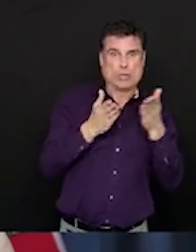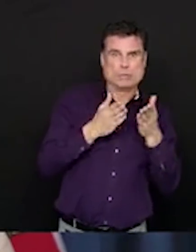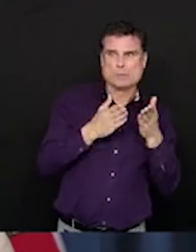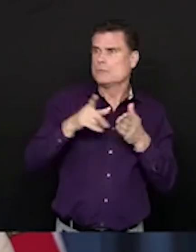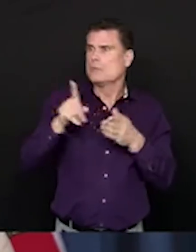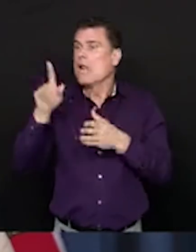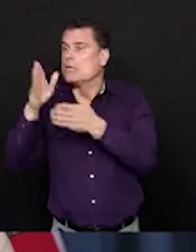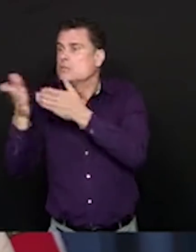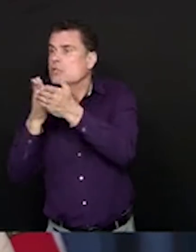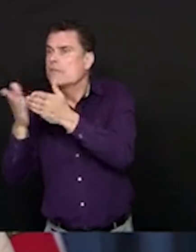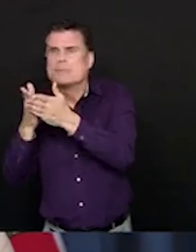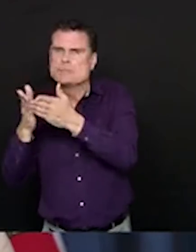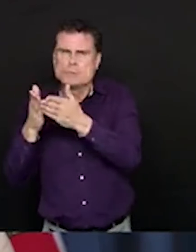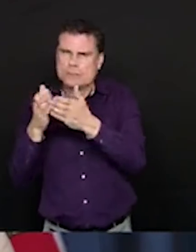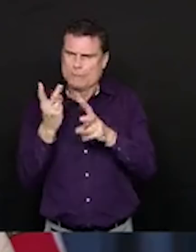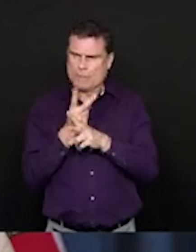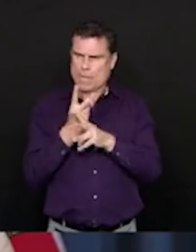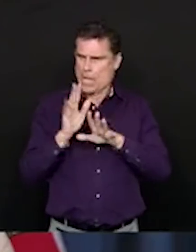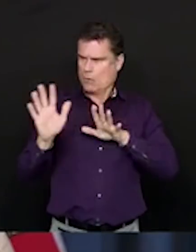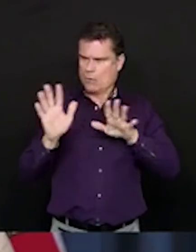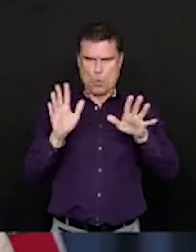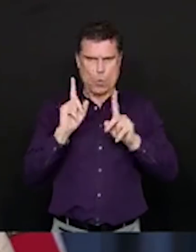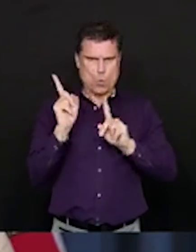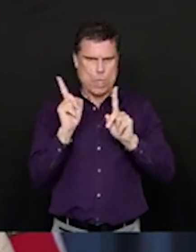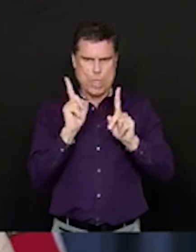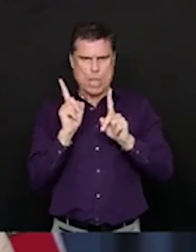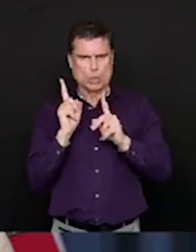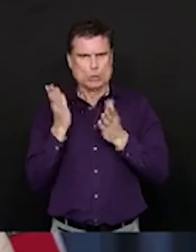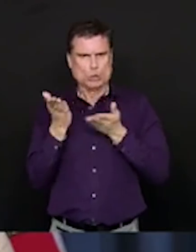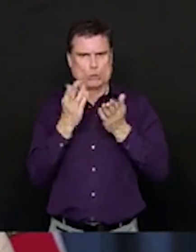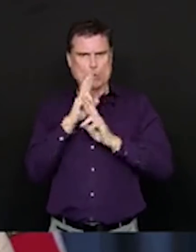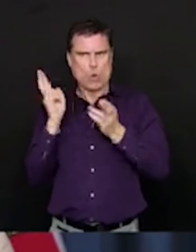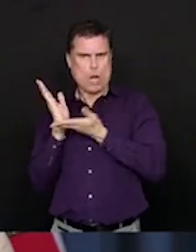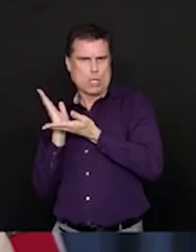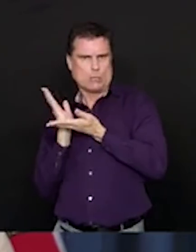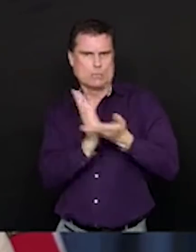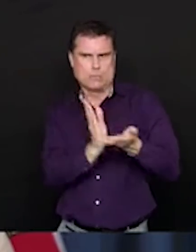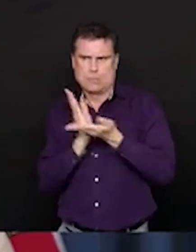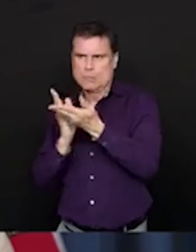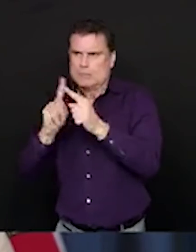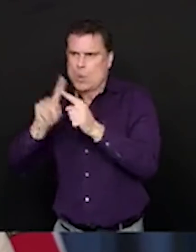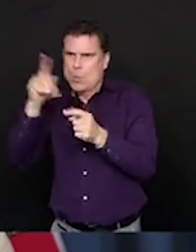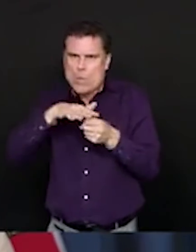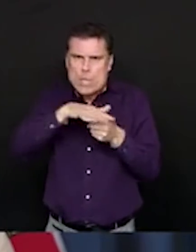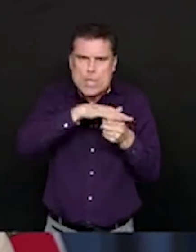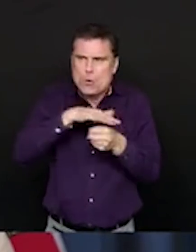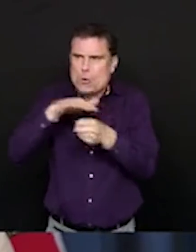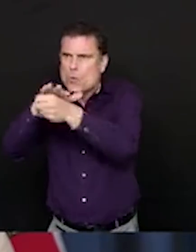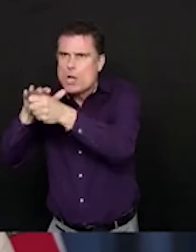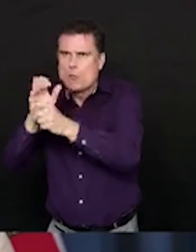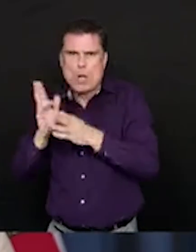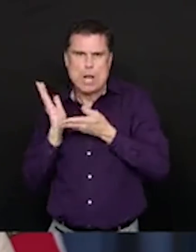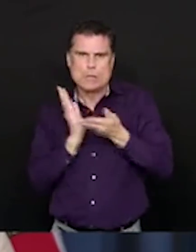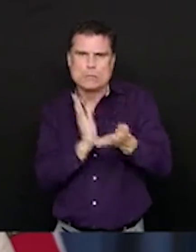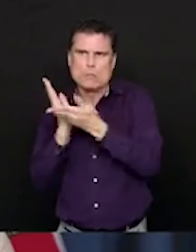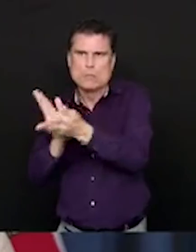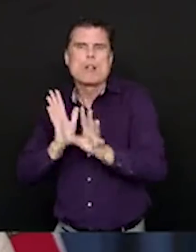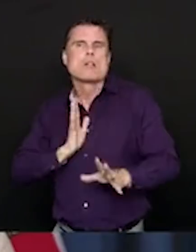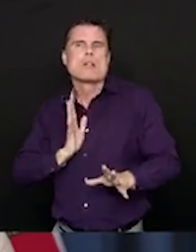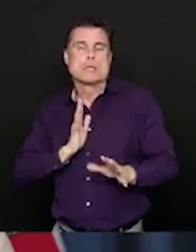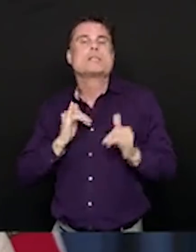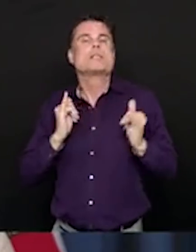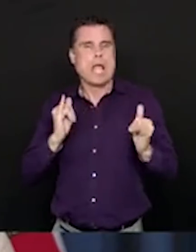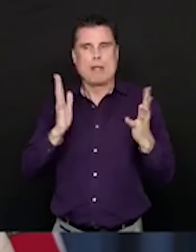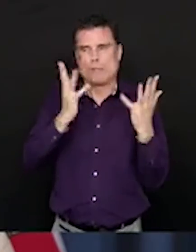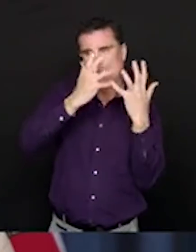dispatch service, and the fire services, and we now have an ongoing stream of communication to make sure that everybody is up to date on how